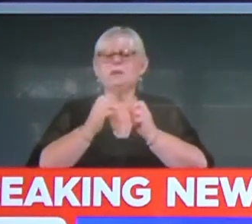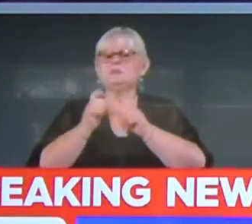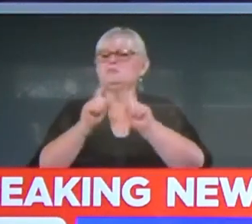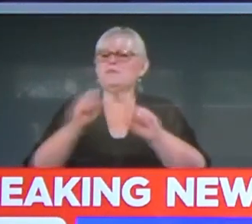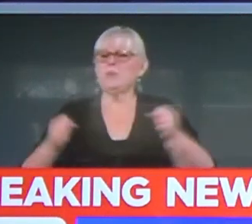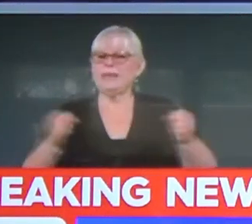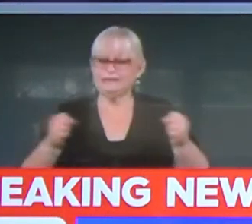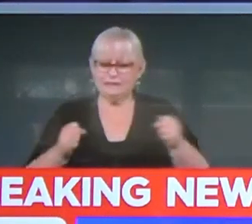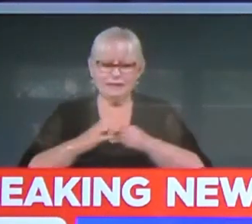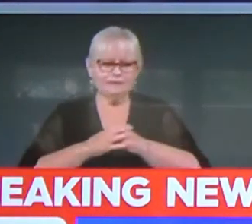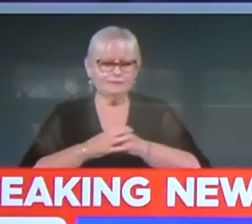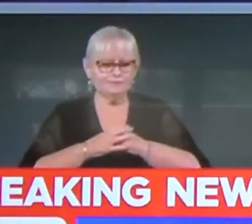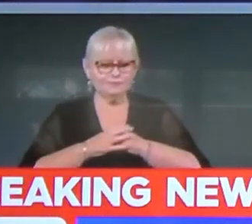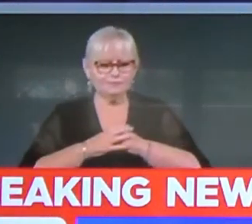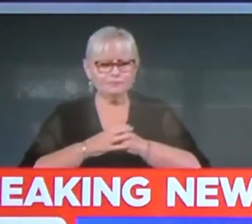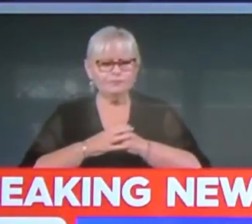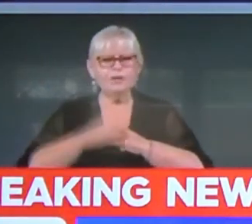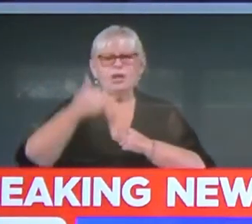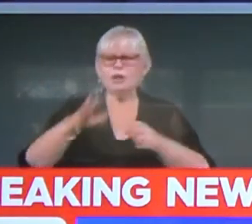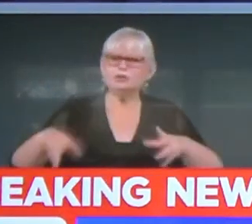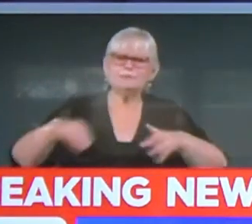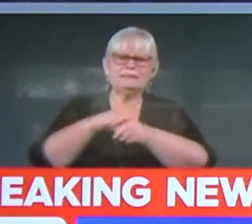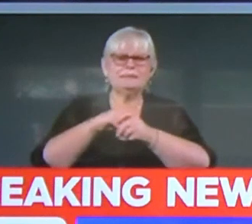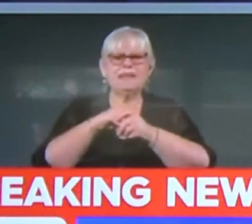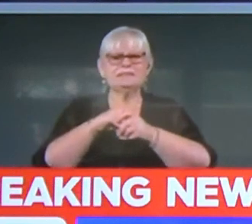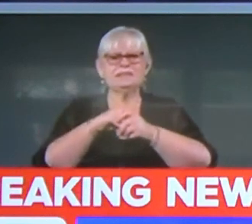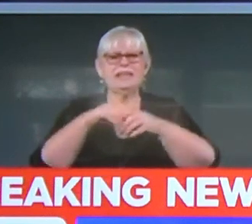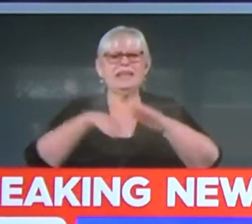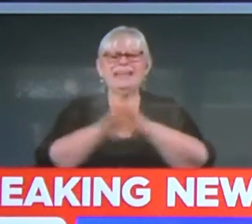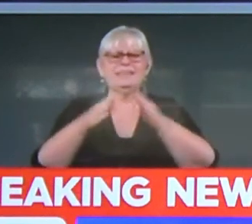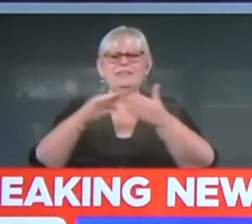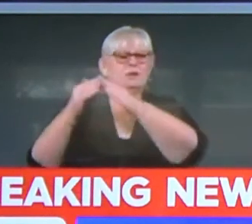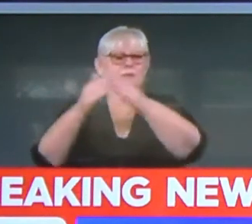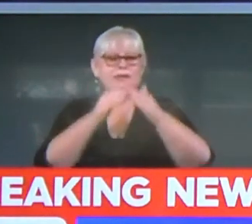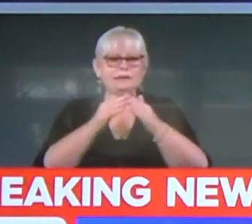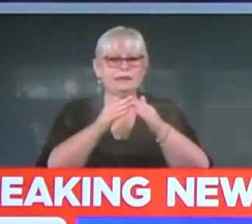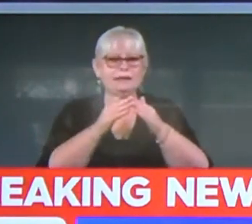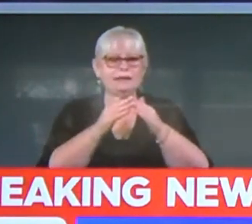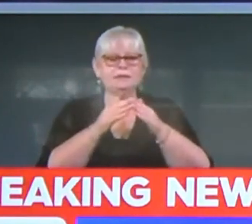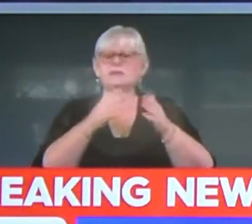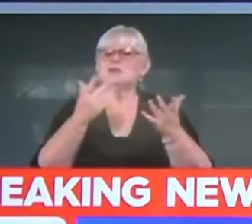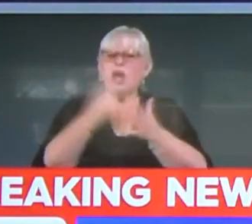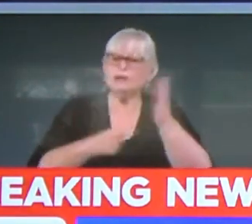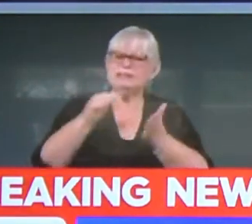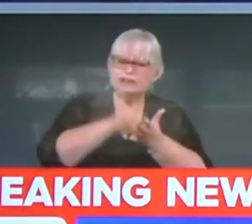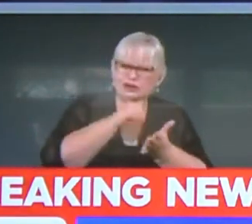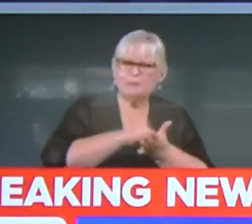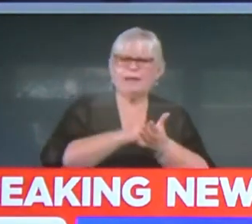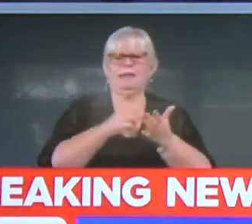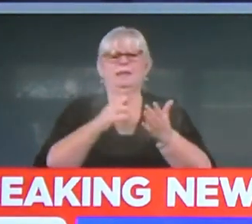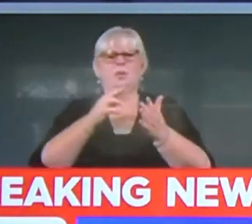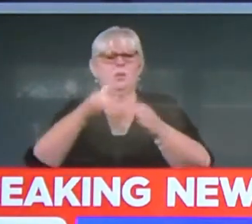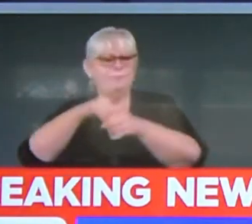But going outside and going out and participating more broadly in the community, unless you're shopping for basics or there are medical needs